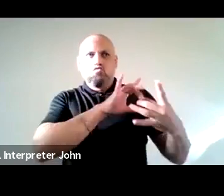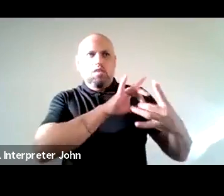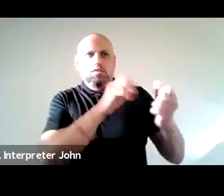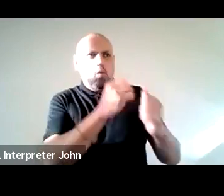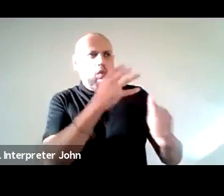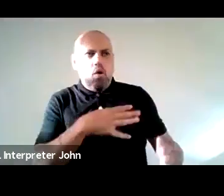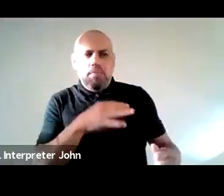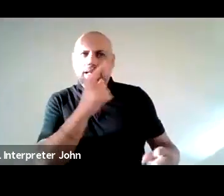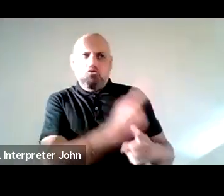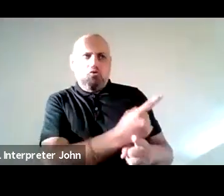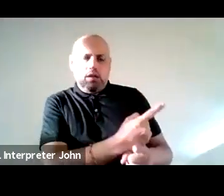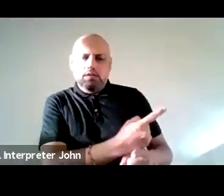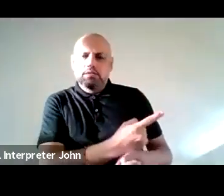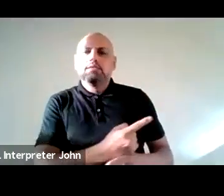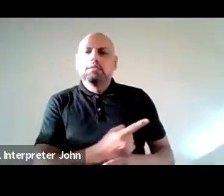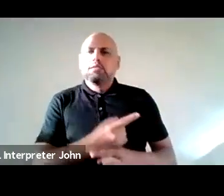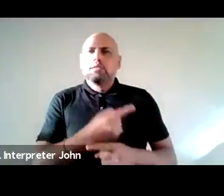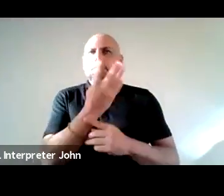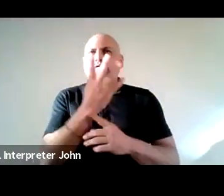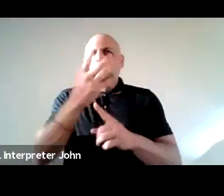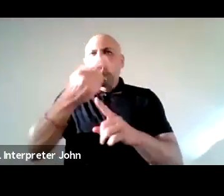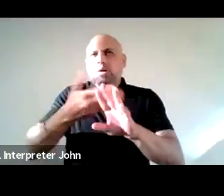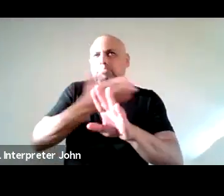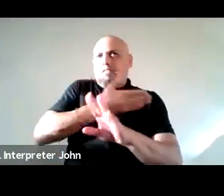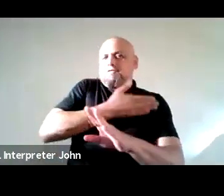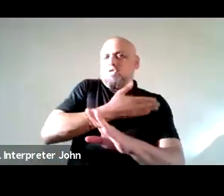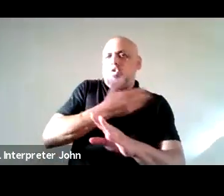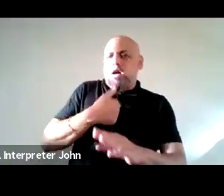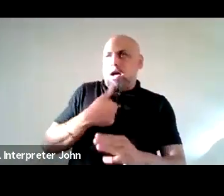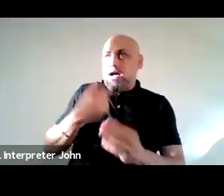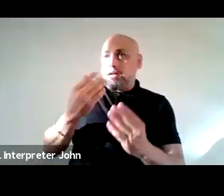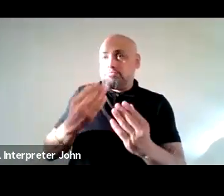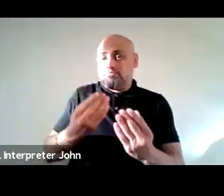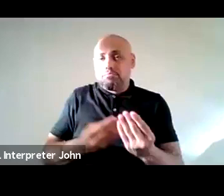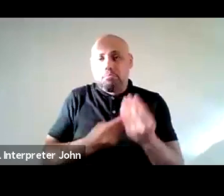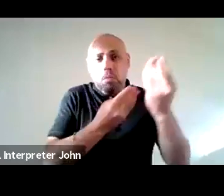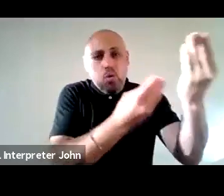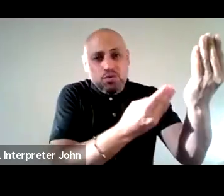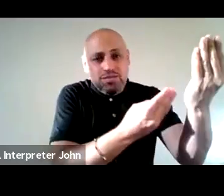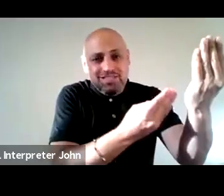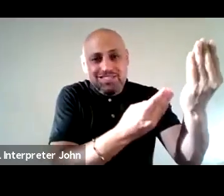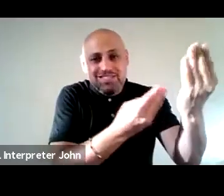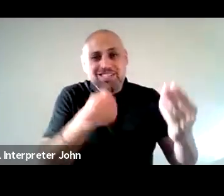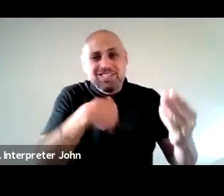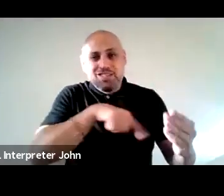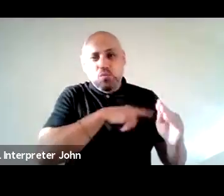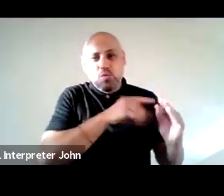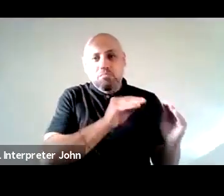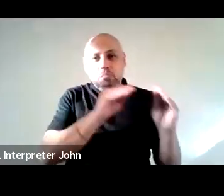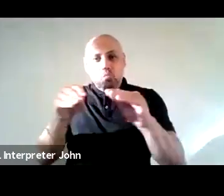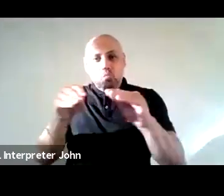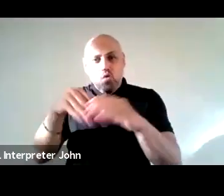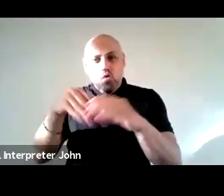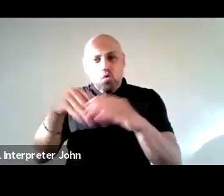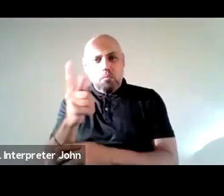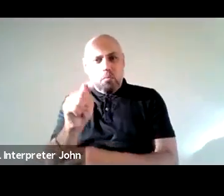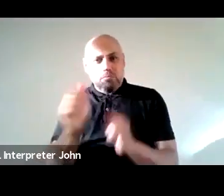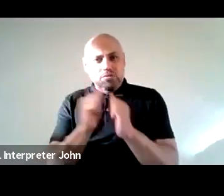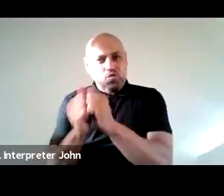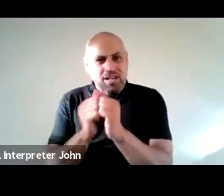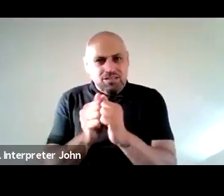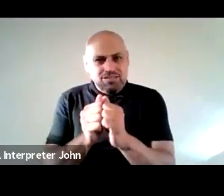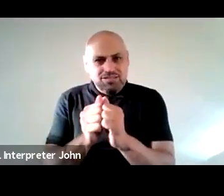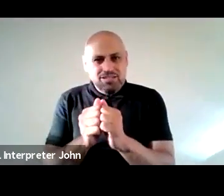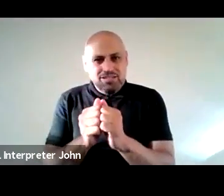woman, although a few months prior, I proposed to her and we moved into an apartment together. After